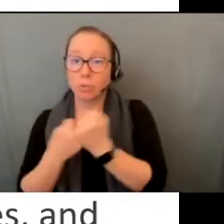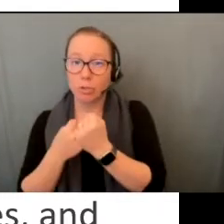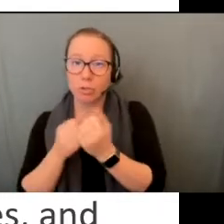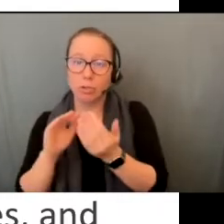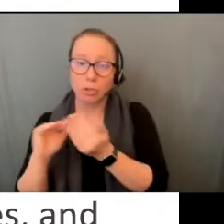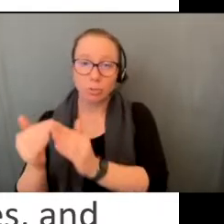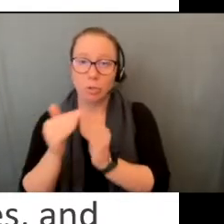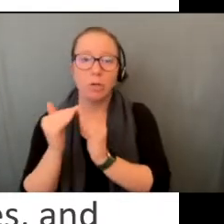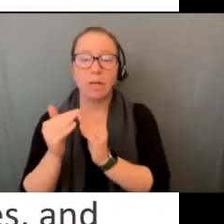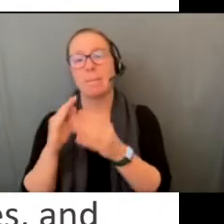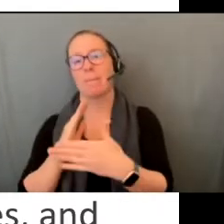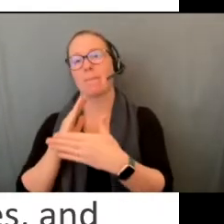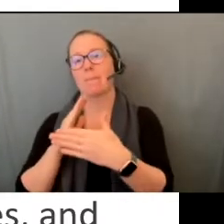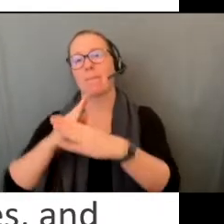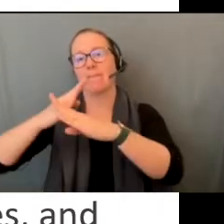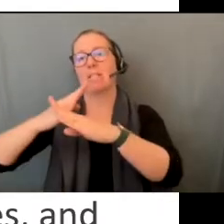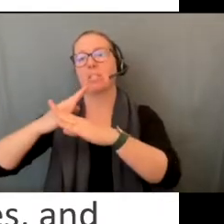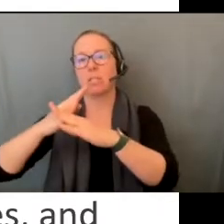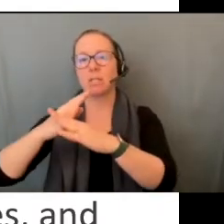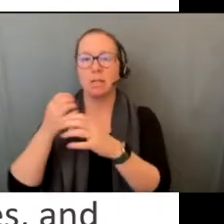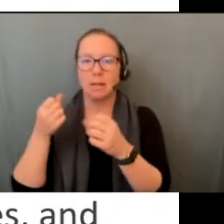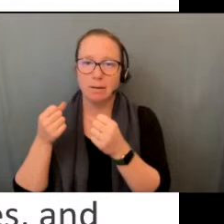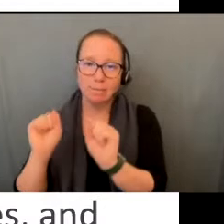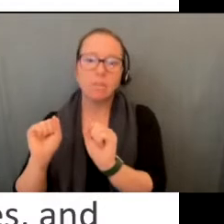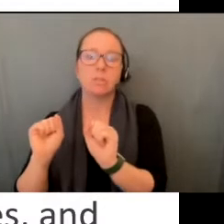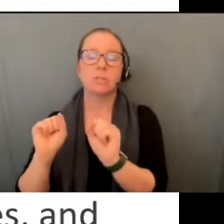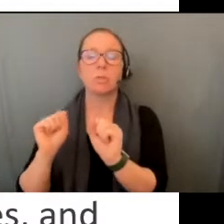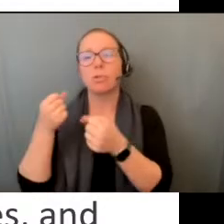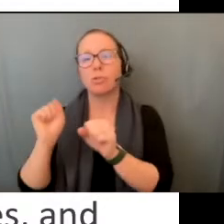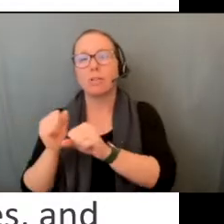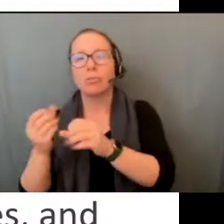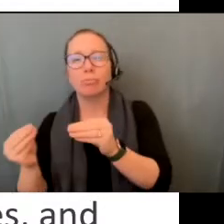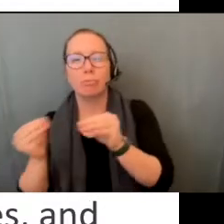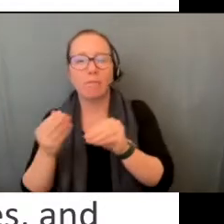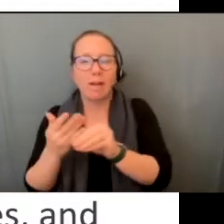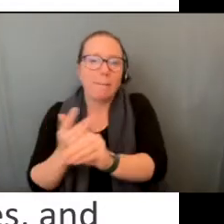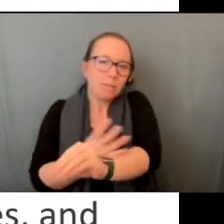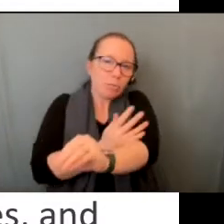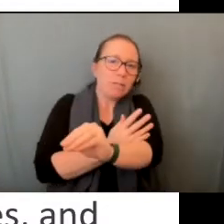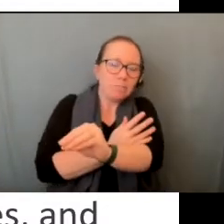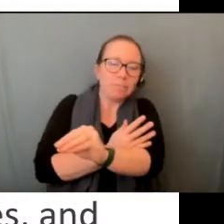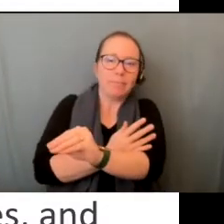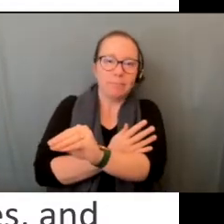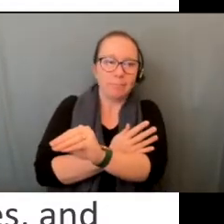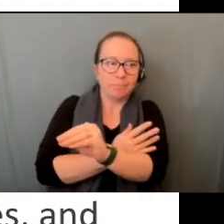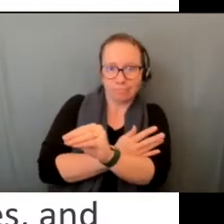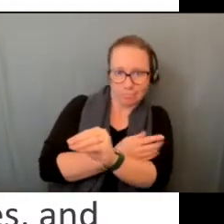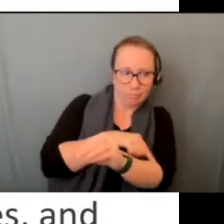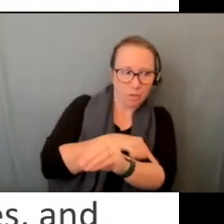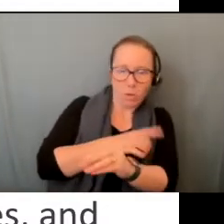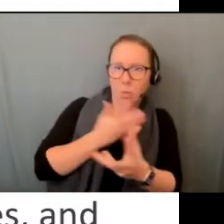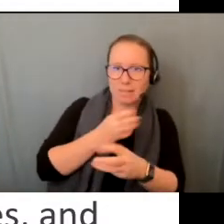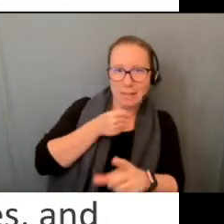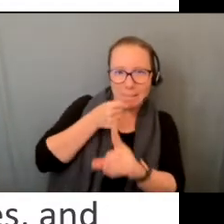that's where we're trying to move upstream to address the issues that are impacting the health and well-being of that geographic